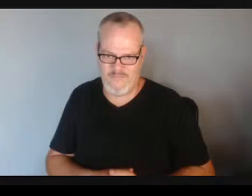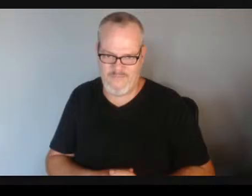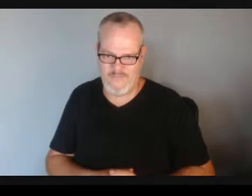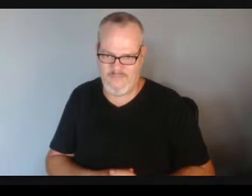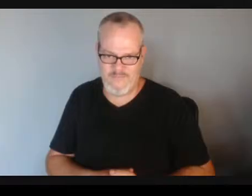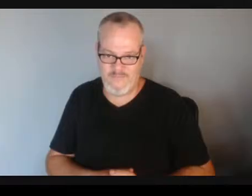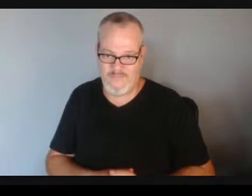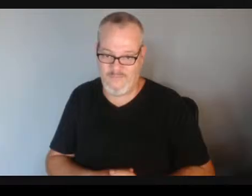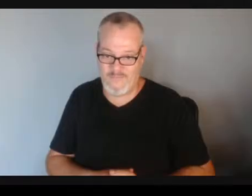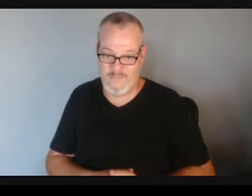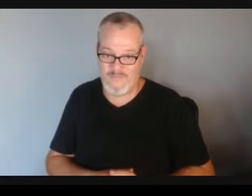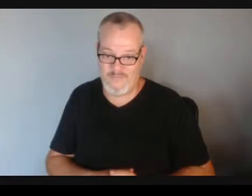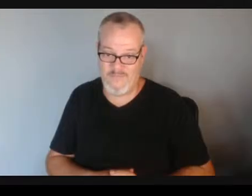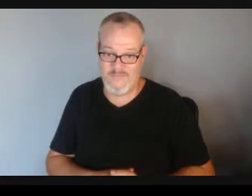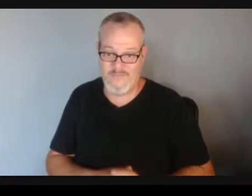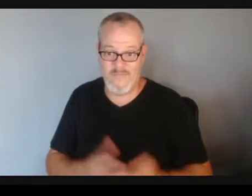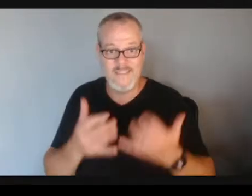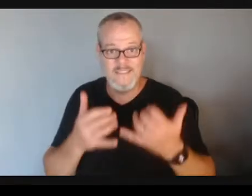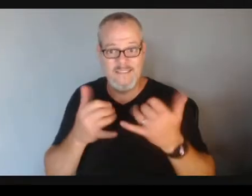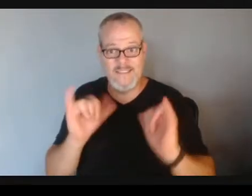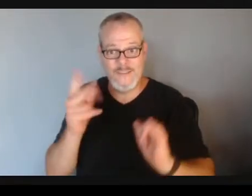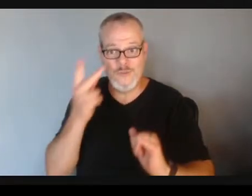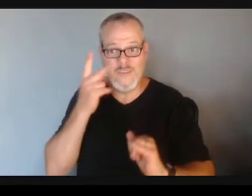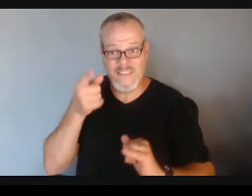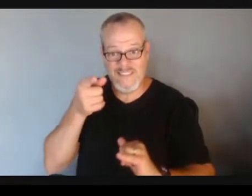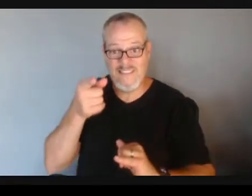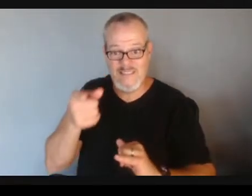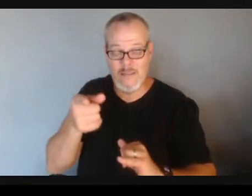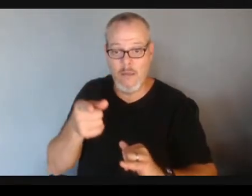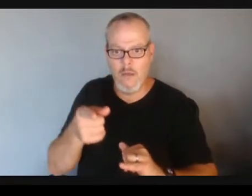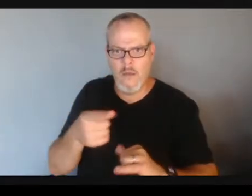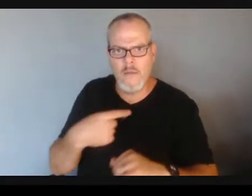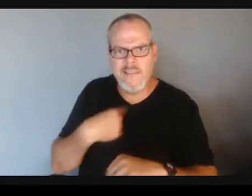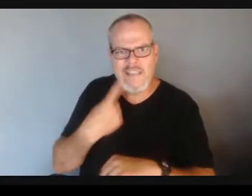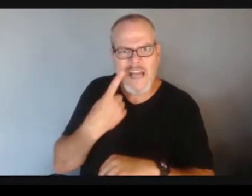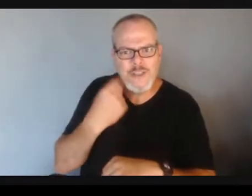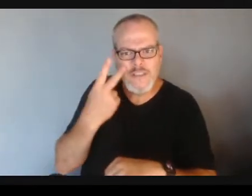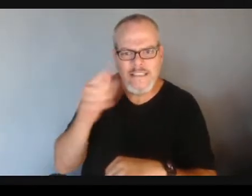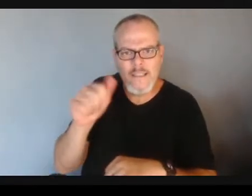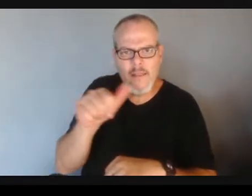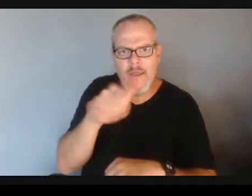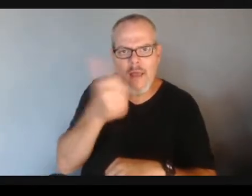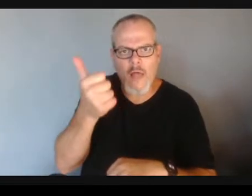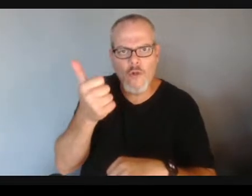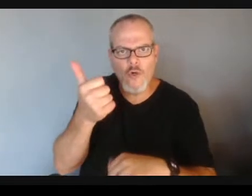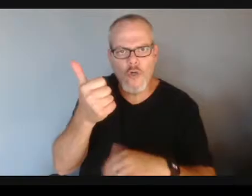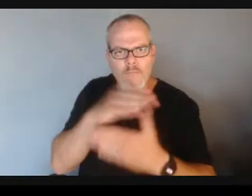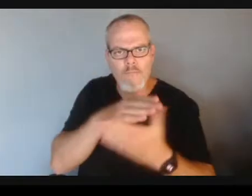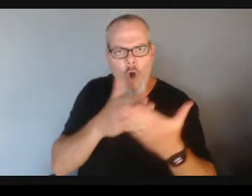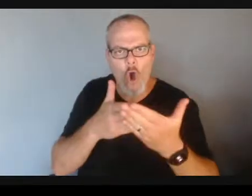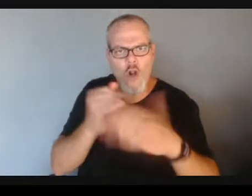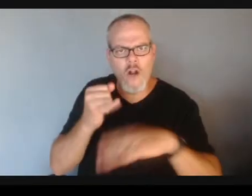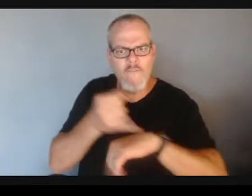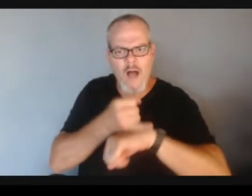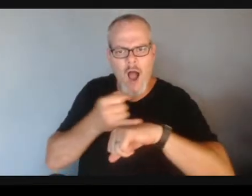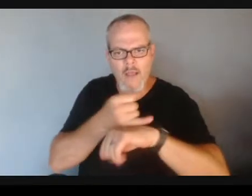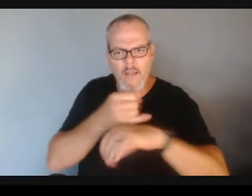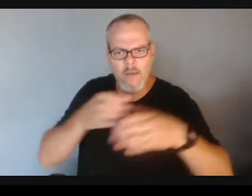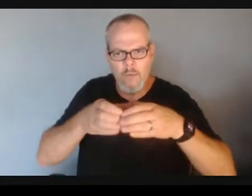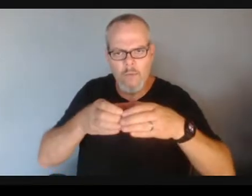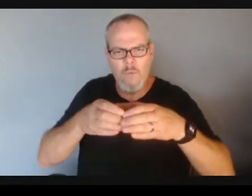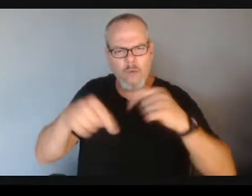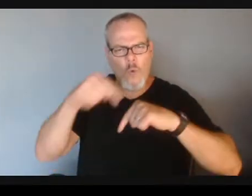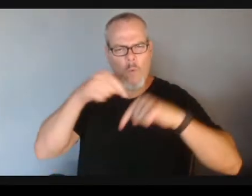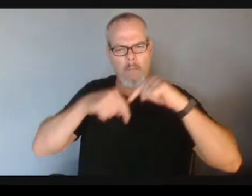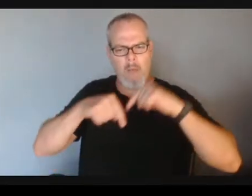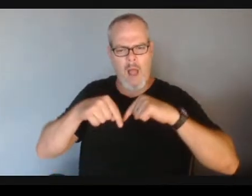Again, big wave equals tsunami. Did I just see the other side of the island on that image? Rewind